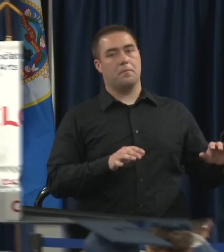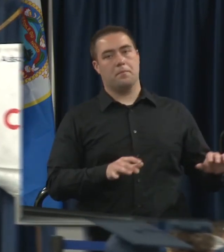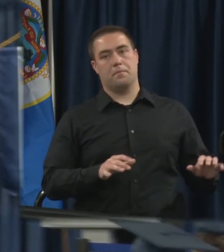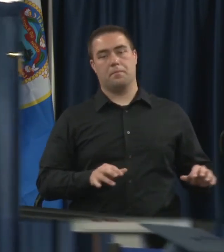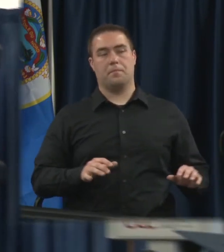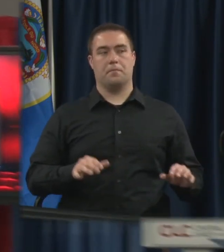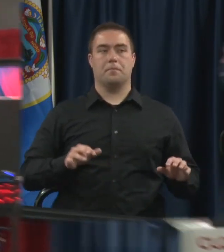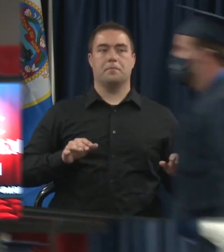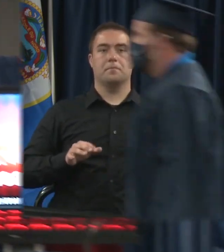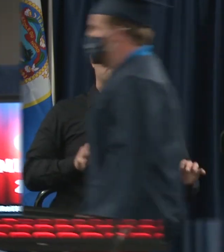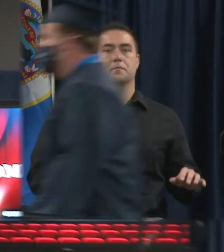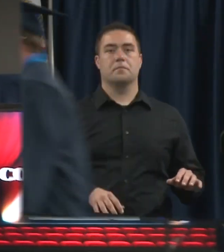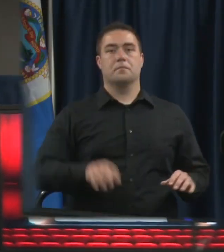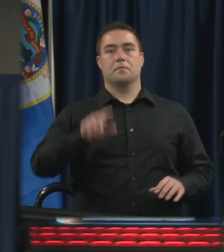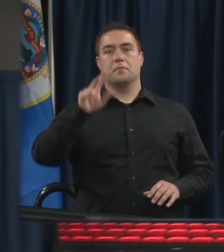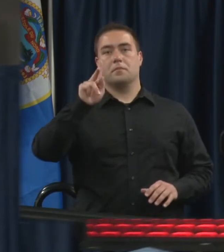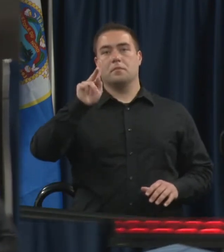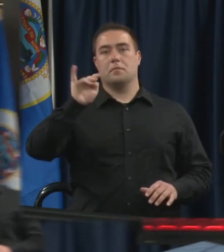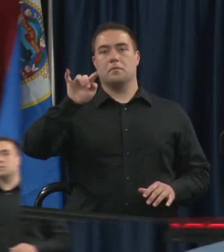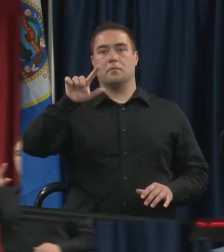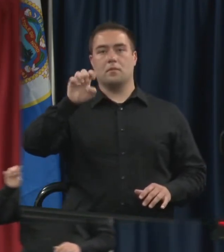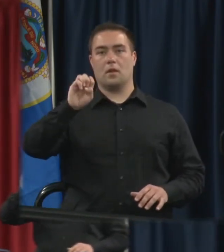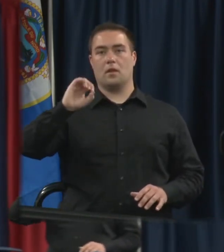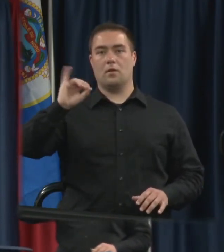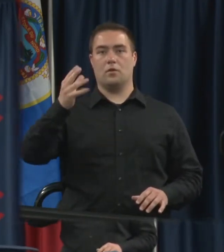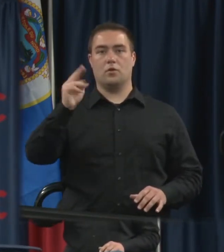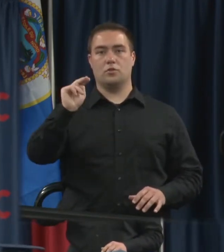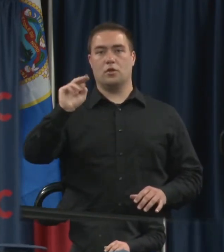Kyle John Tyke.